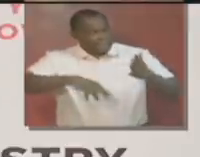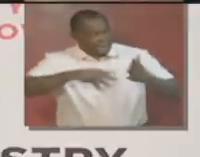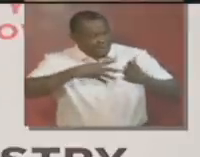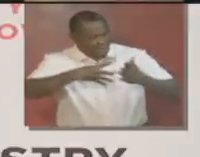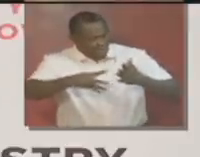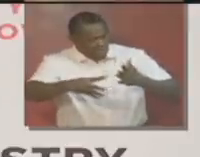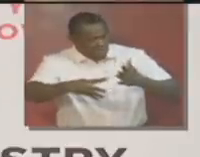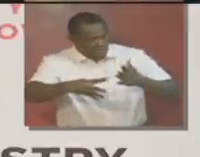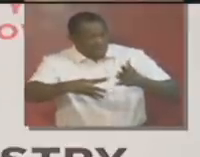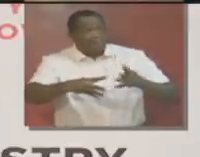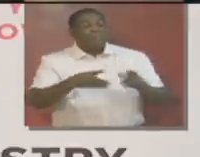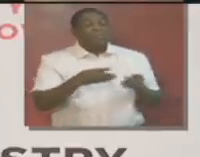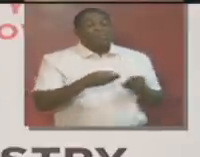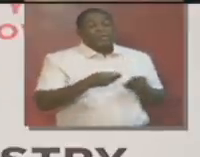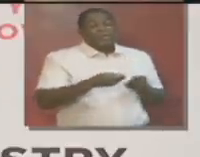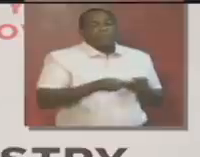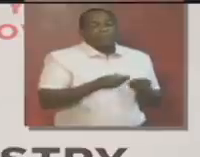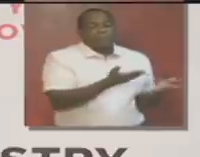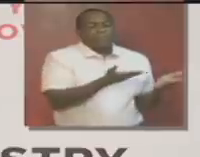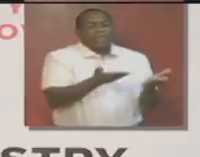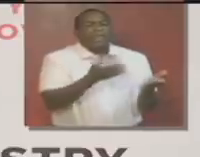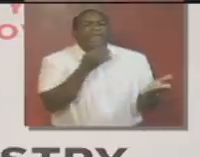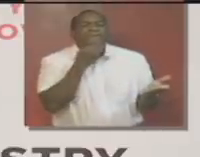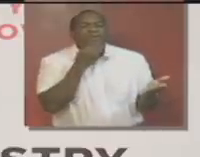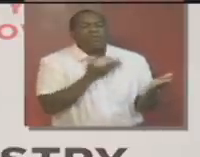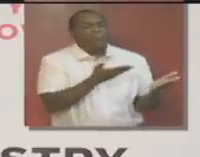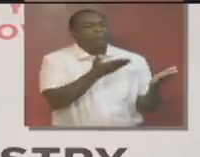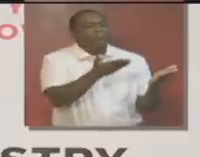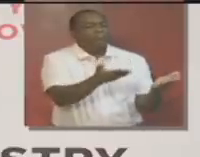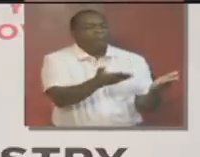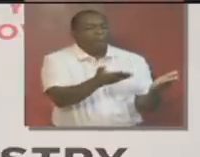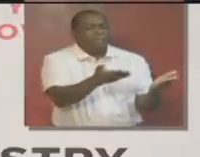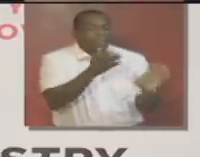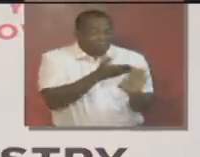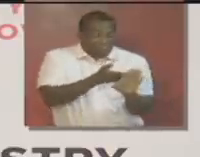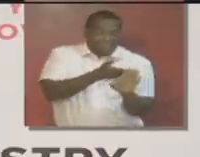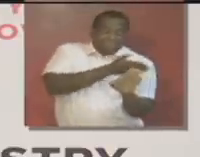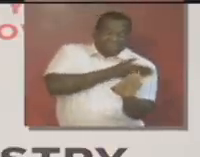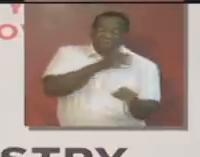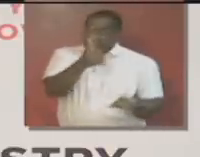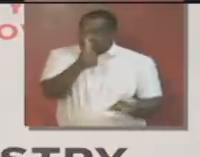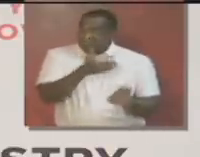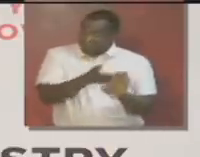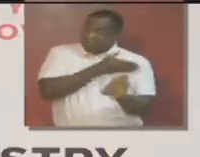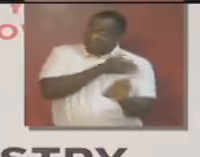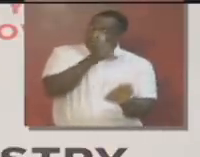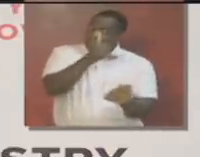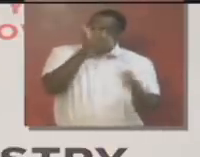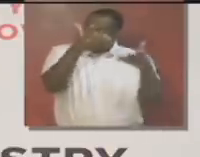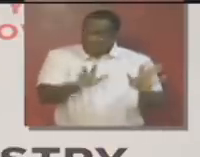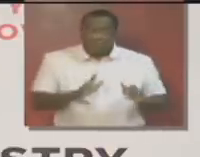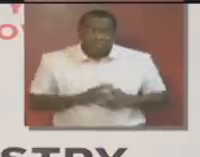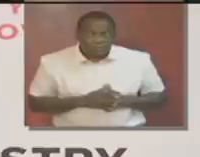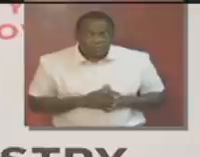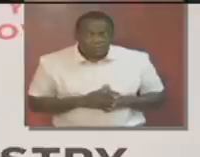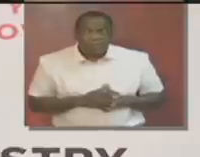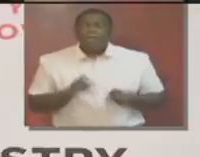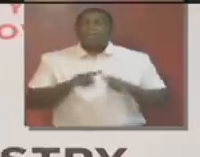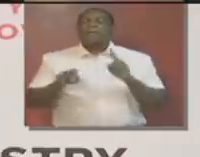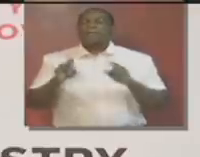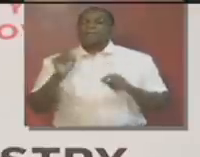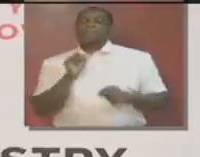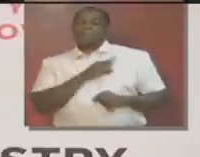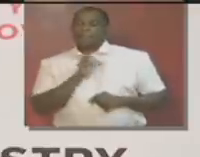end at the 10 p.m. time. As you pointed out, that wouldn't necessarily apply to the staff who would stay afterwards for